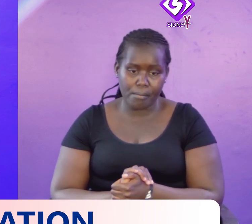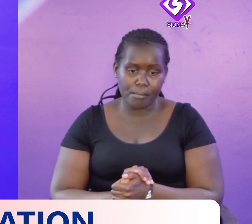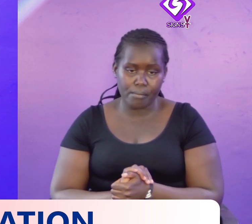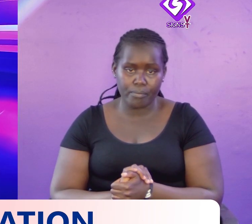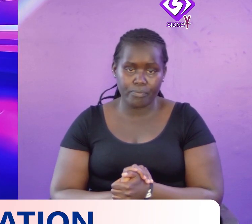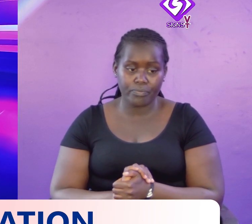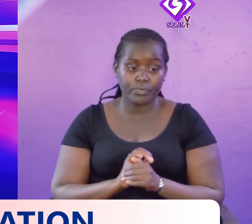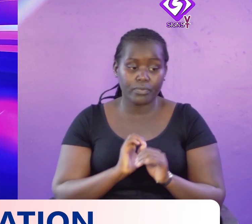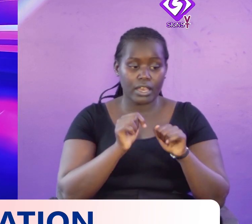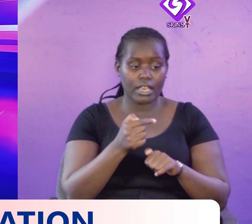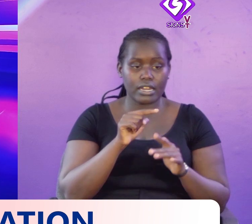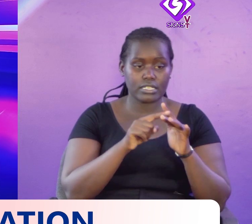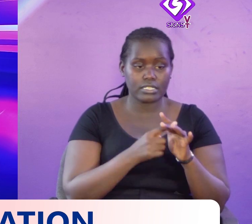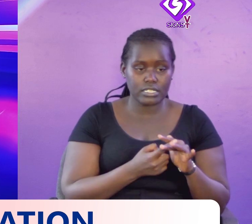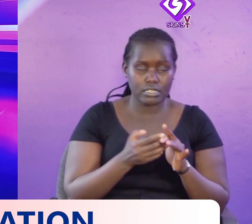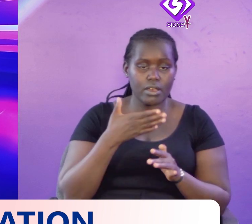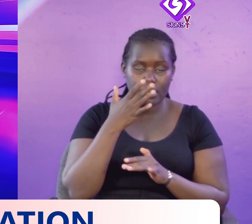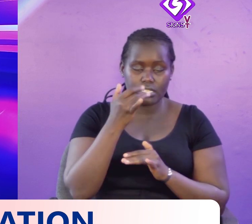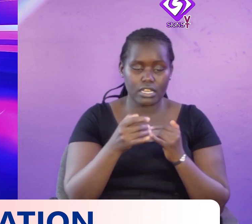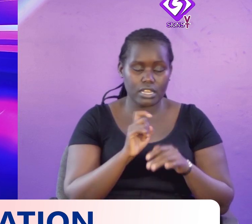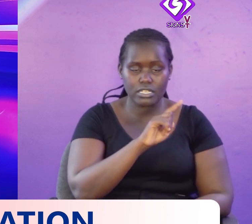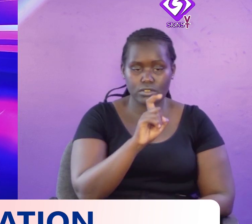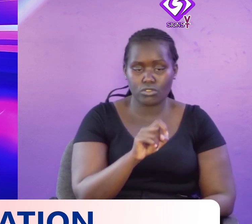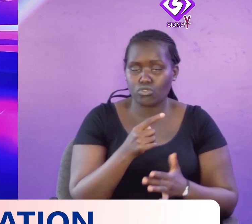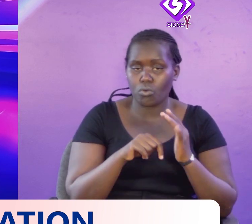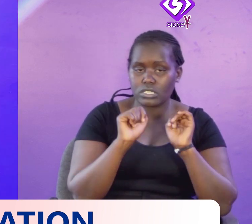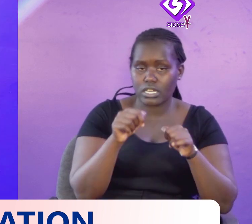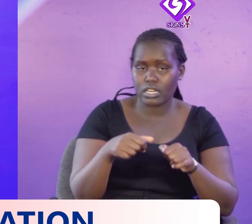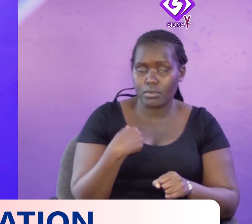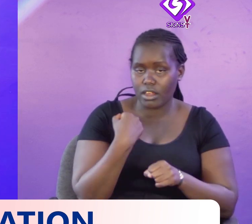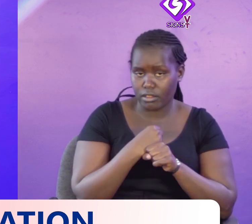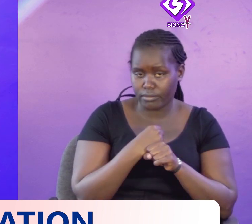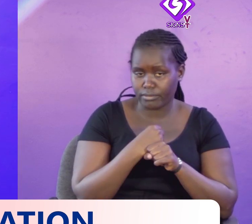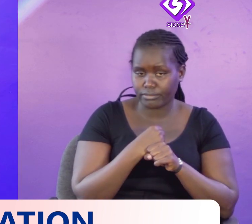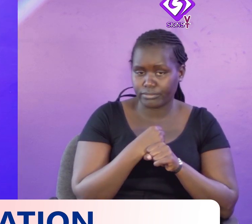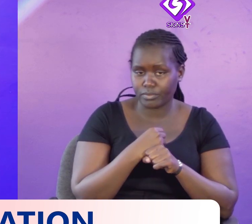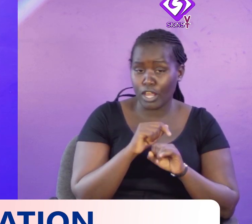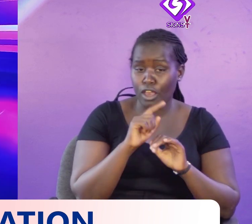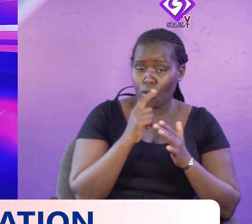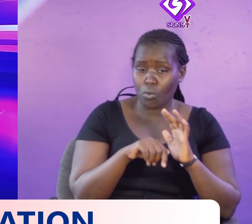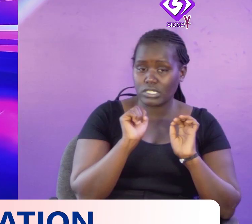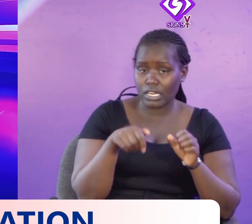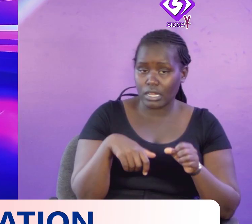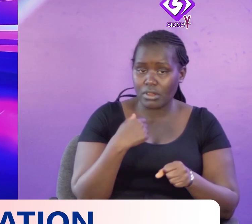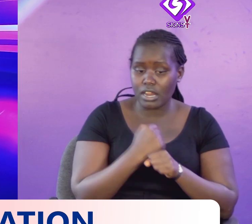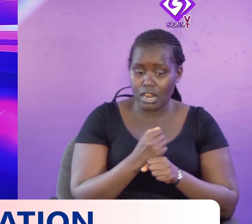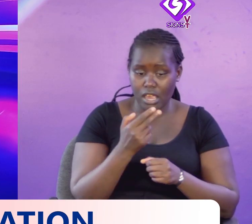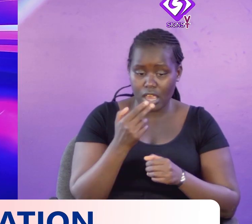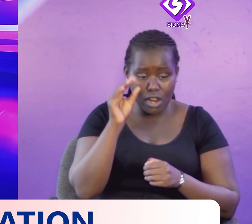Can I start by answering the last question? What Yes. can be done? Exactly. What can be done, in my